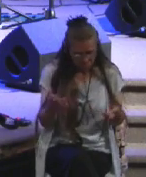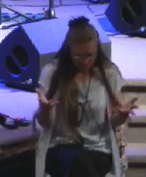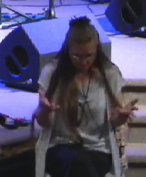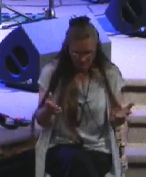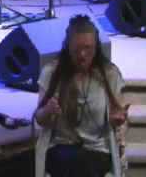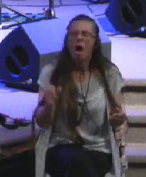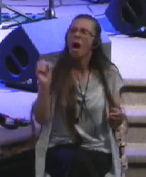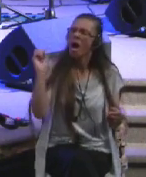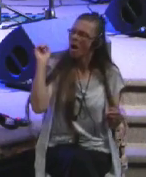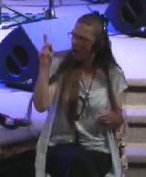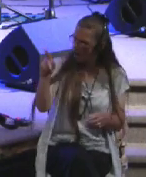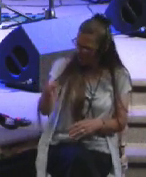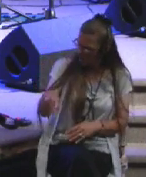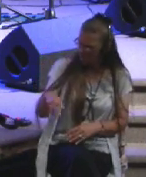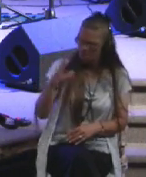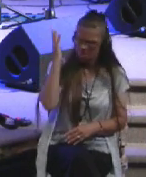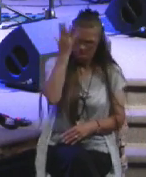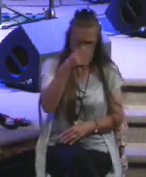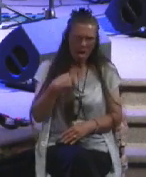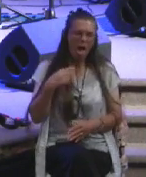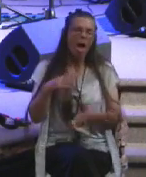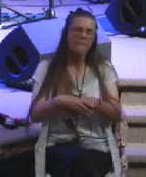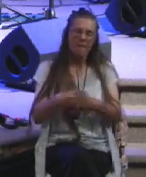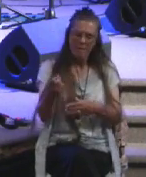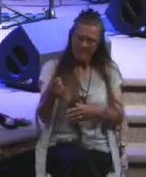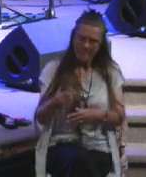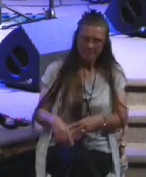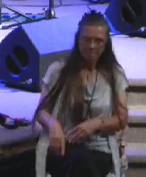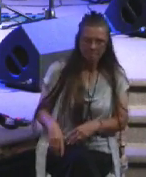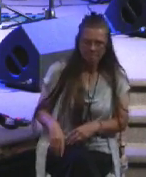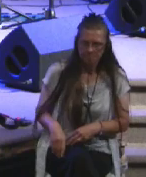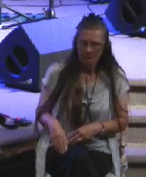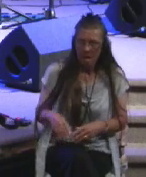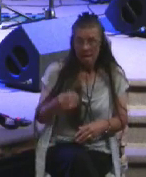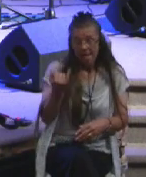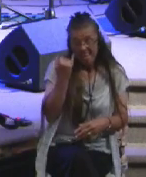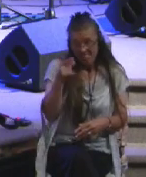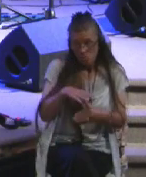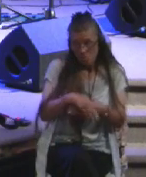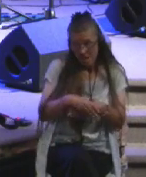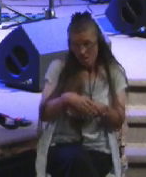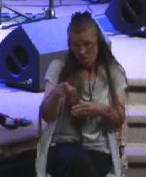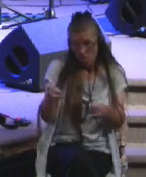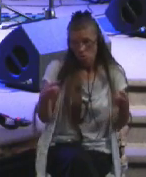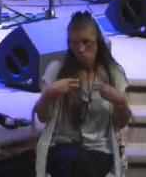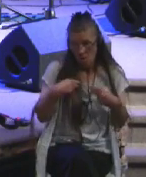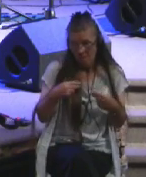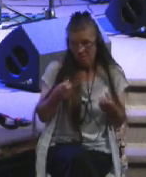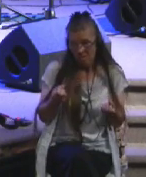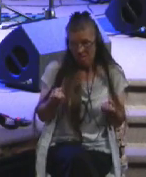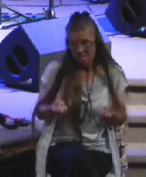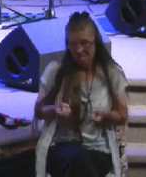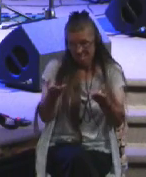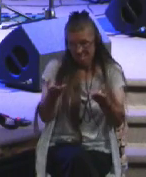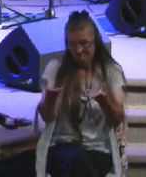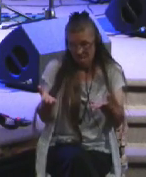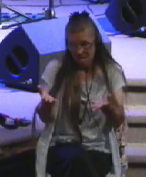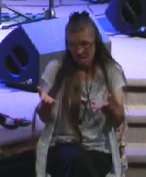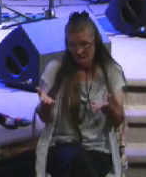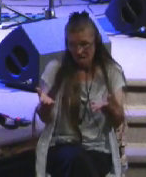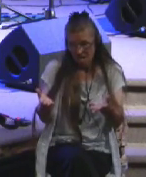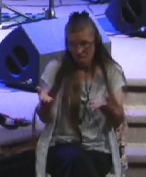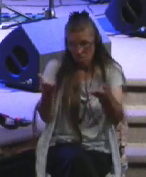And, oh, yeah, man, she's pretty. I think I'll marry her. Well, if you marry her, then you have to, like, give ownership and